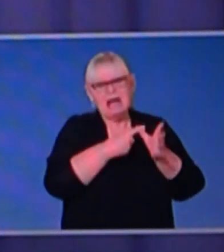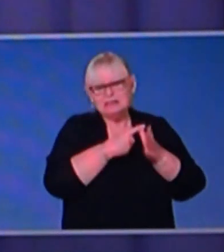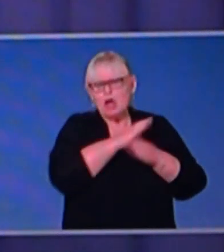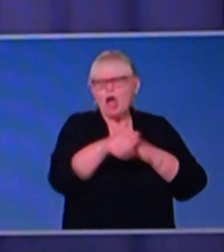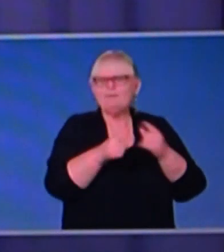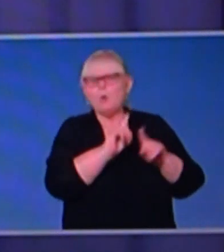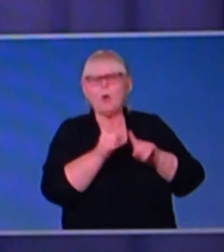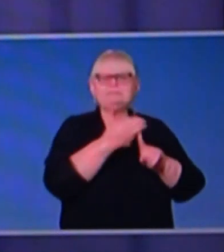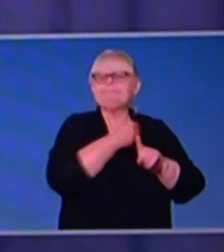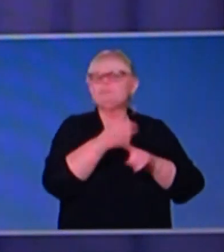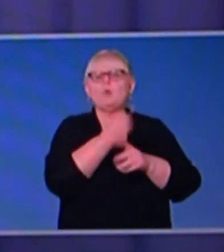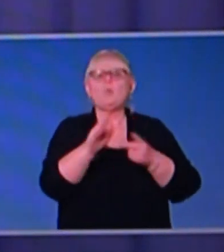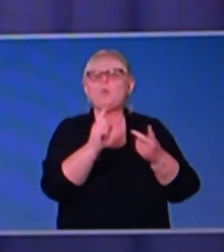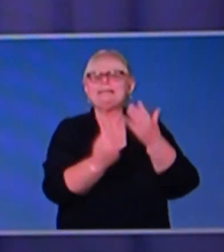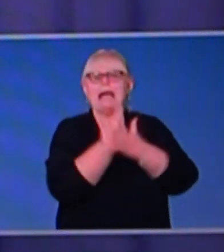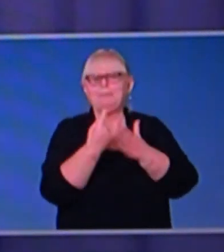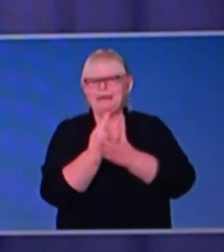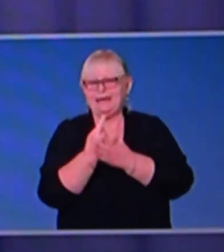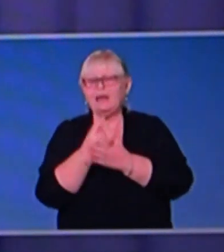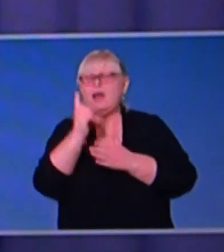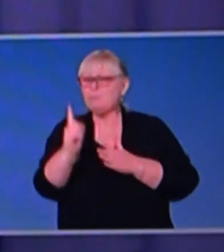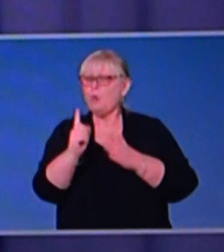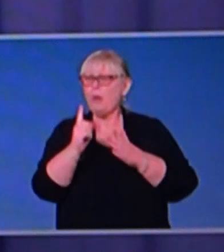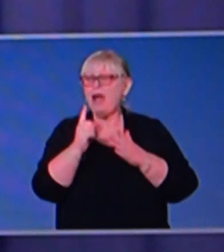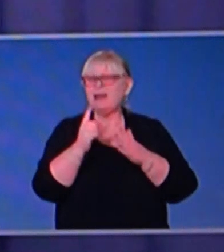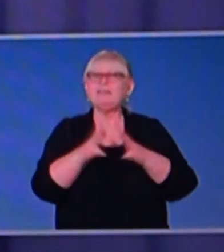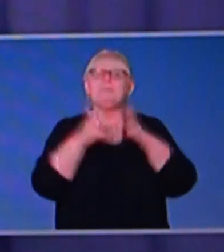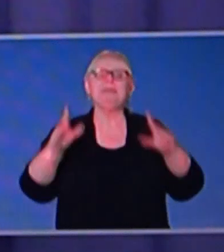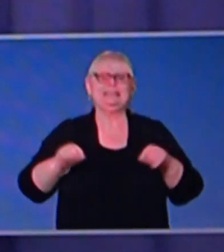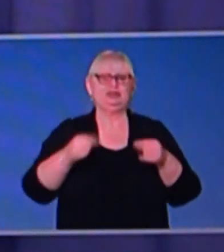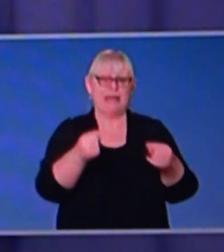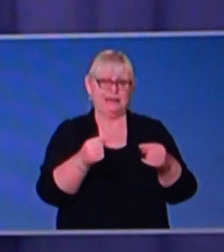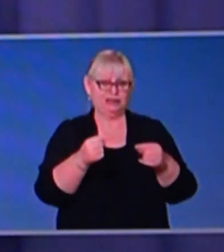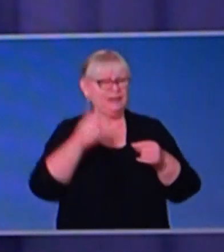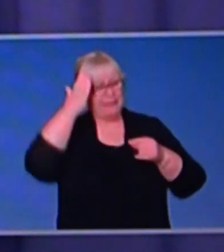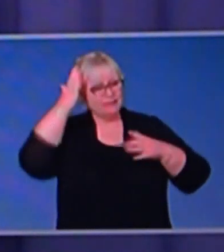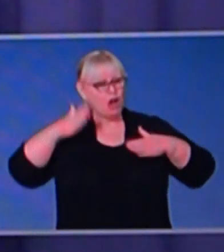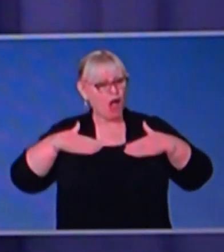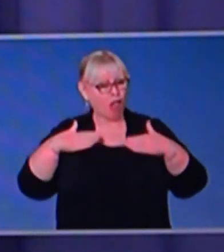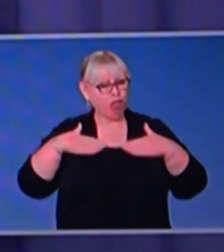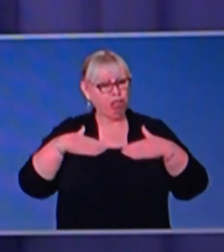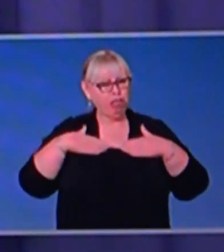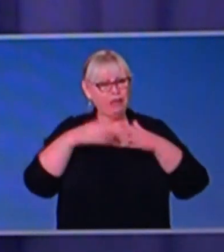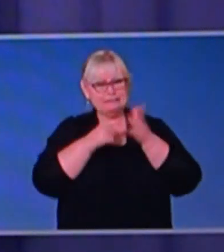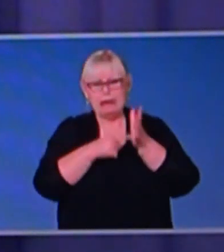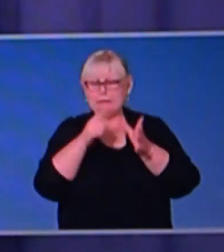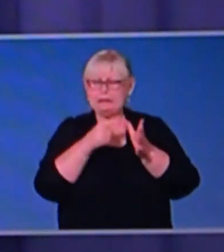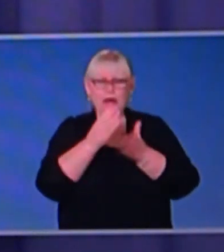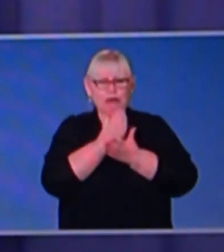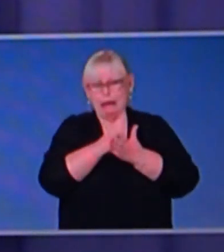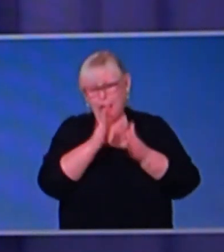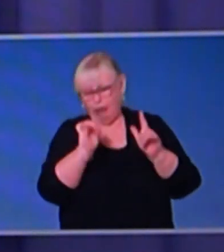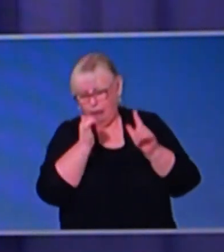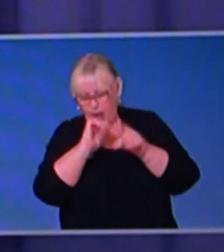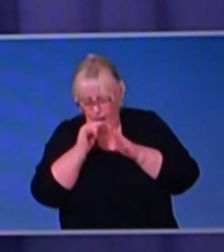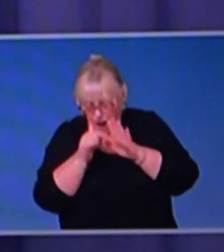Minister this morning, one of the challenges, of course, with mental health data is that it is not as quantitative or as finite as what has been able to be used